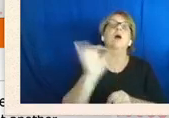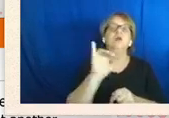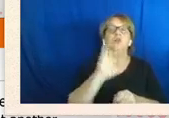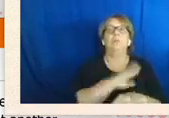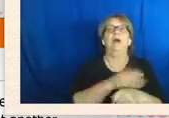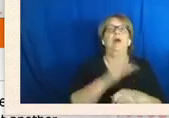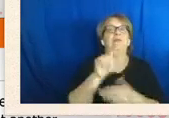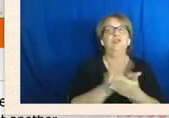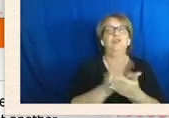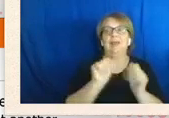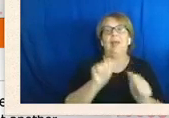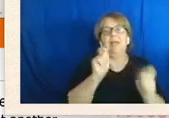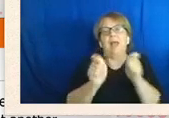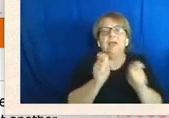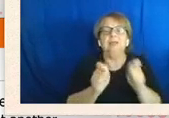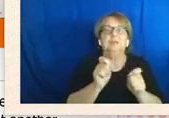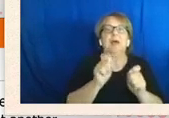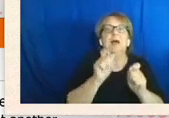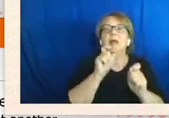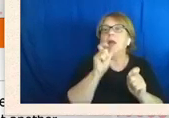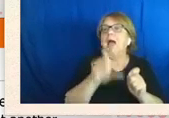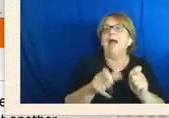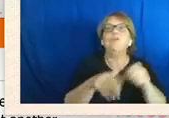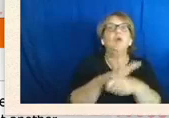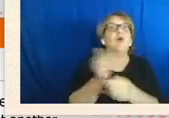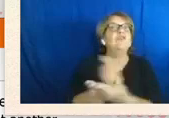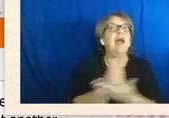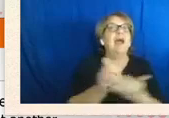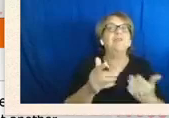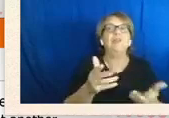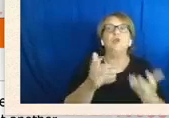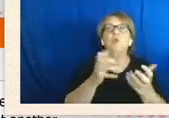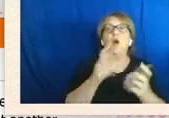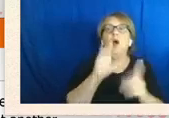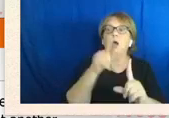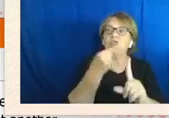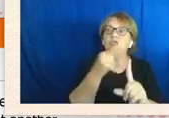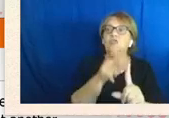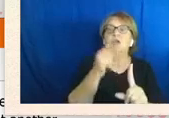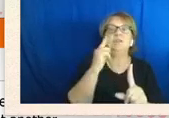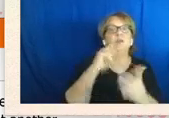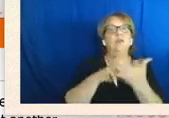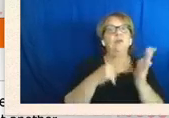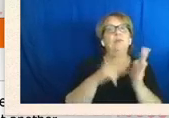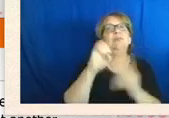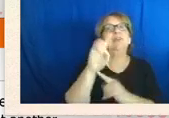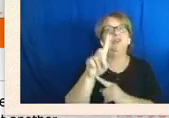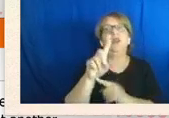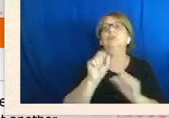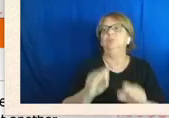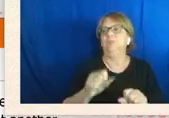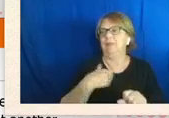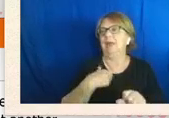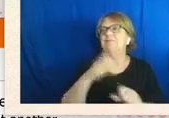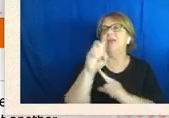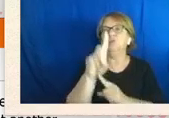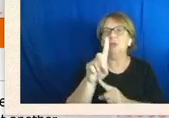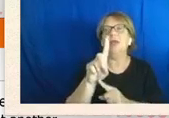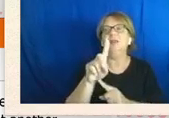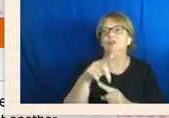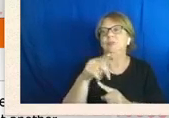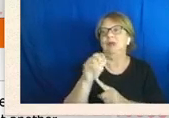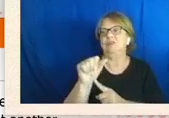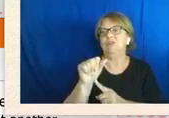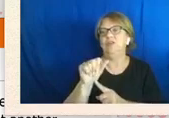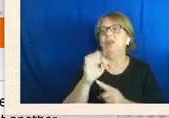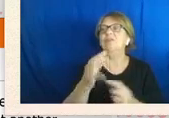one that covers everything. If you want one just for the purposes of education, you can have an education power of attorney. If you want one just